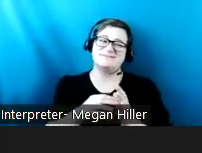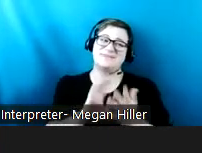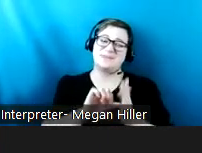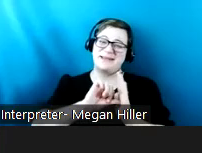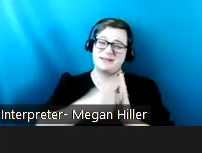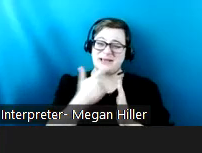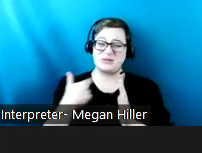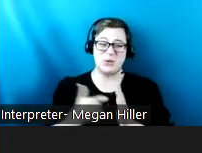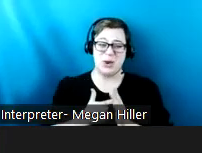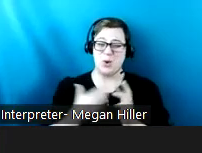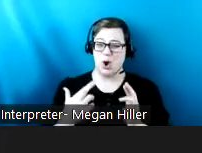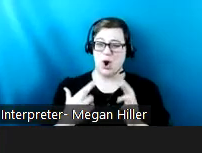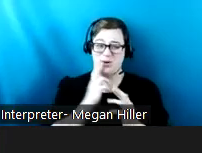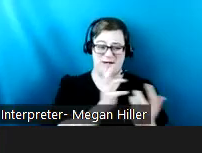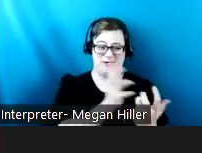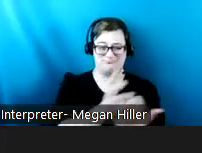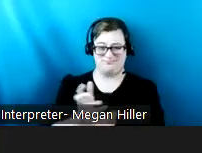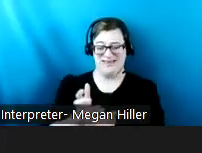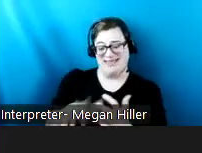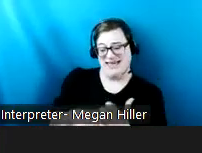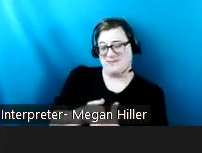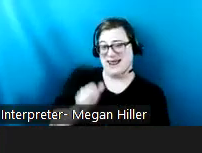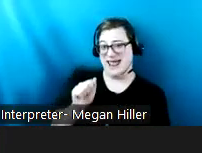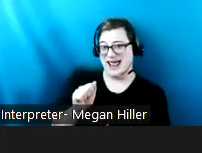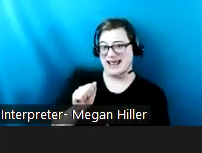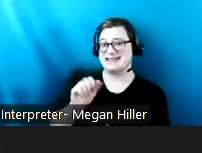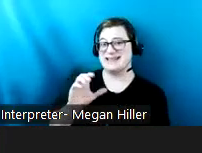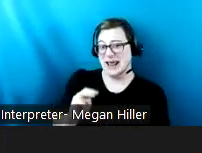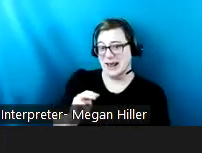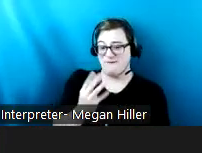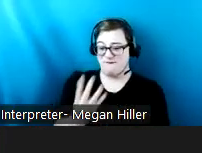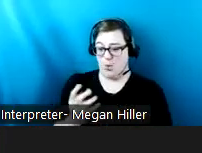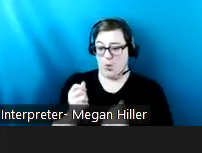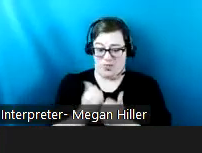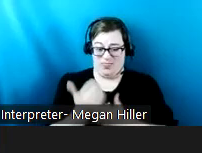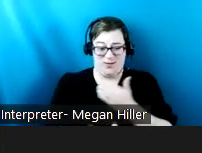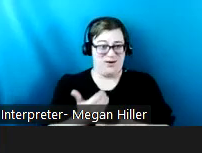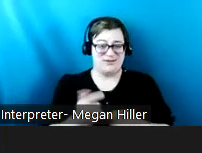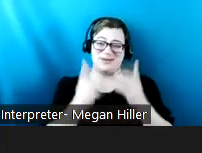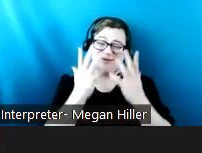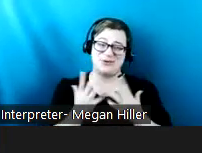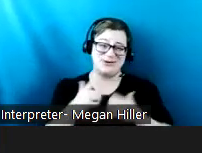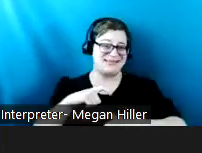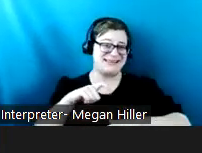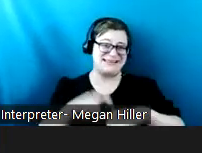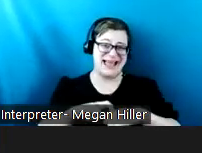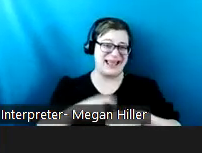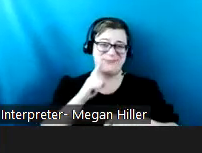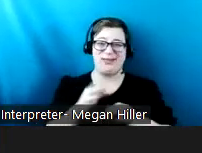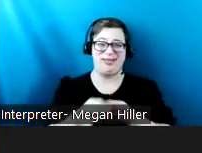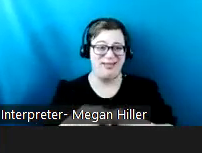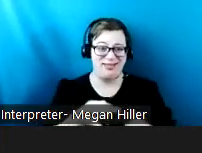align the updated ASAM 4 with this whole process. And unfortunately, just the timeline is off by just a few